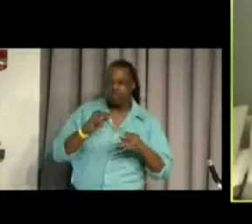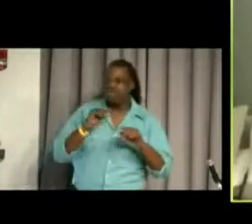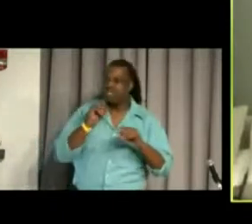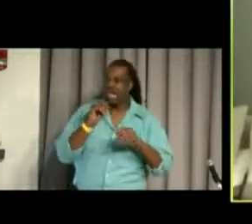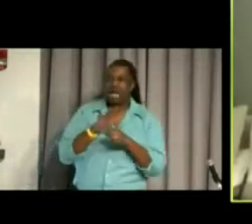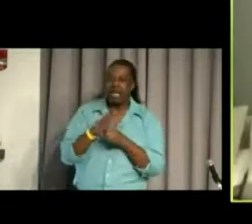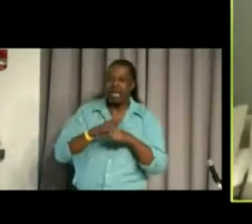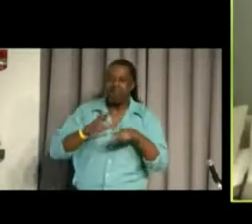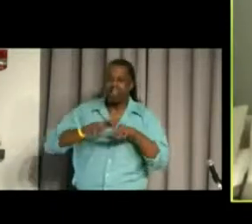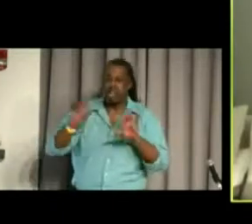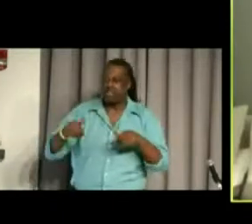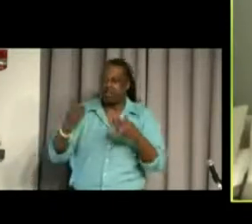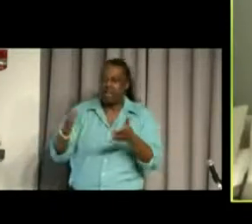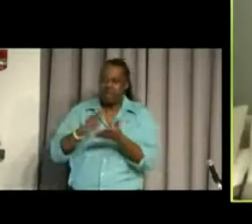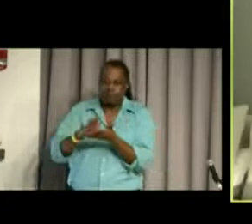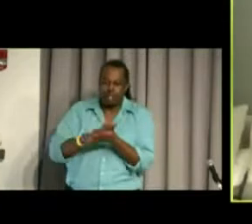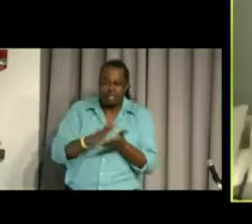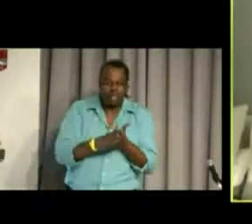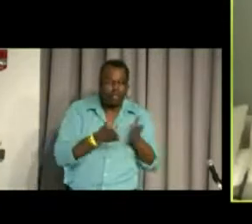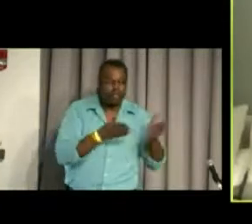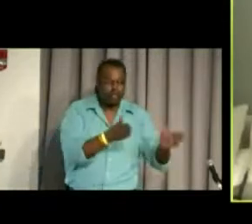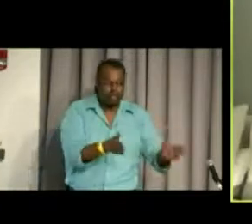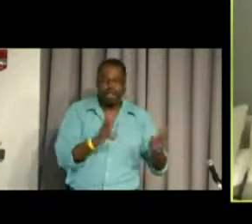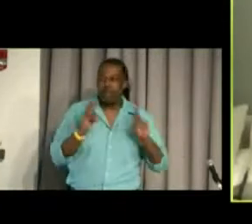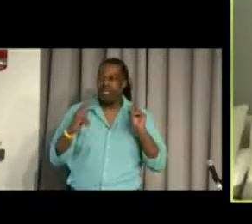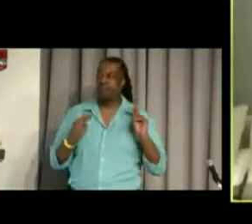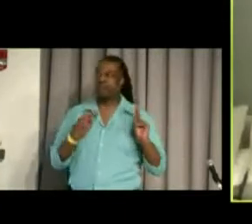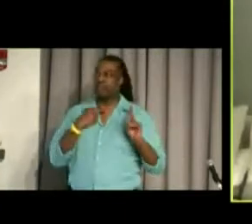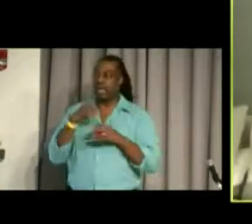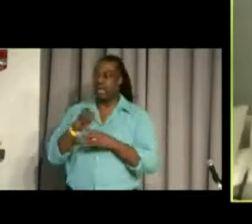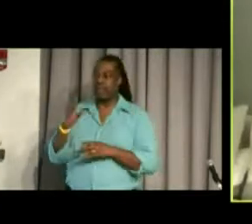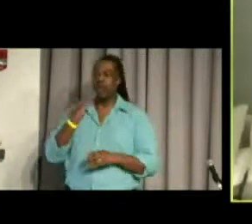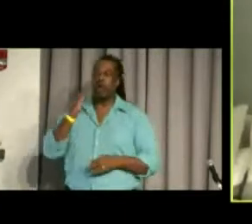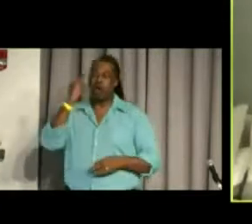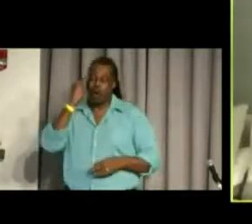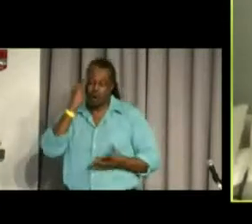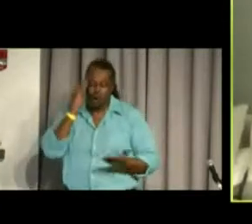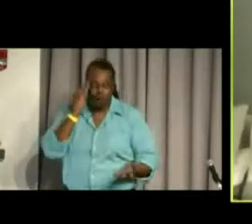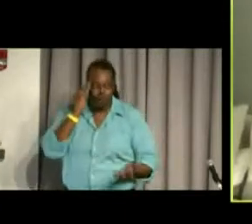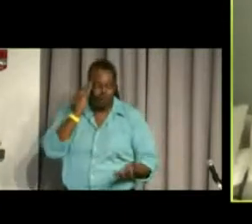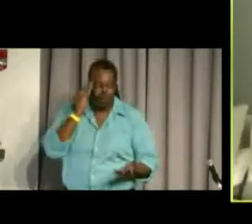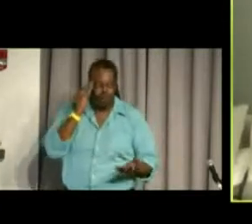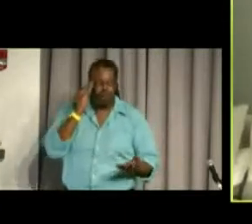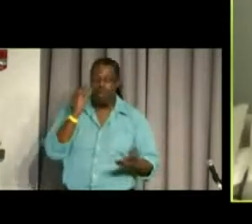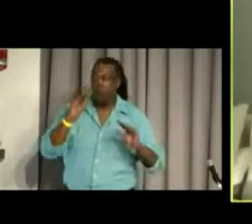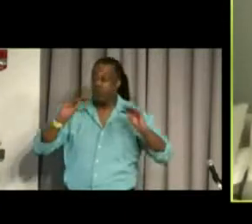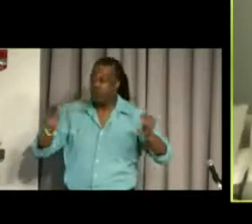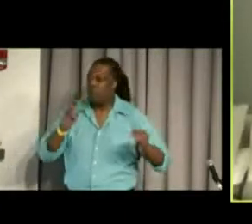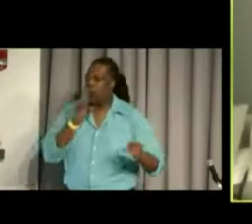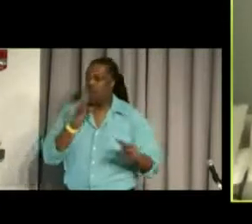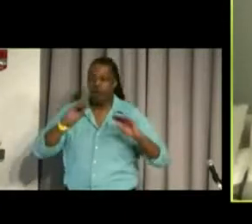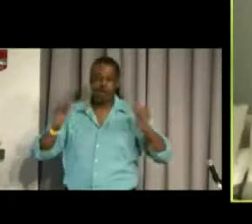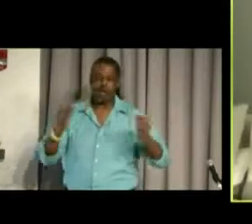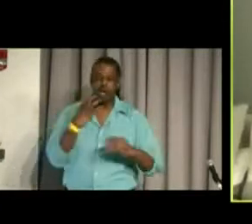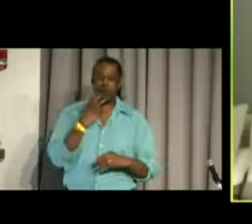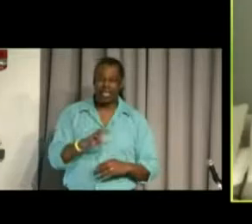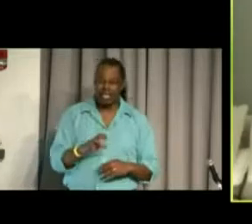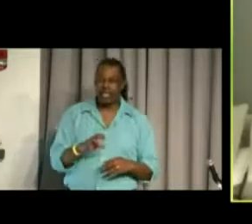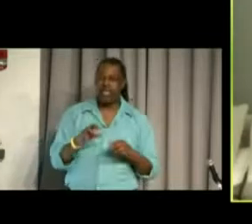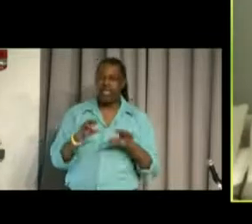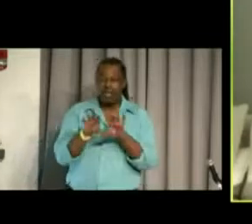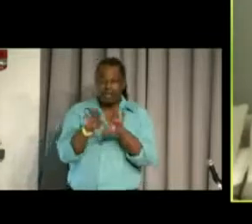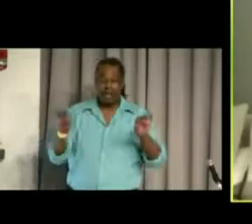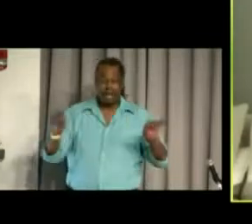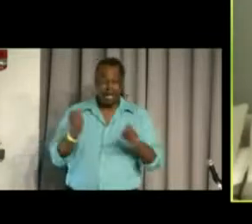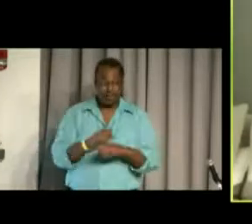provide for the street clearings. People were stuck in their house. People were without water, without heat, pipes busted,